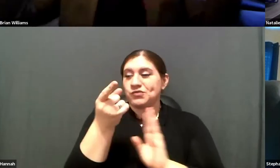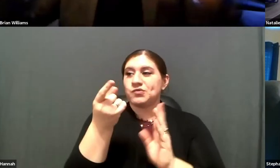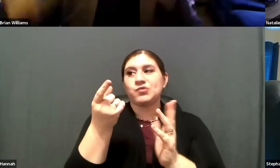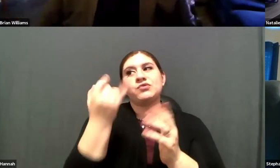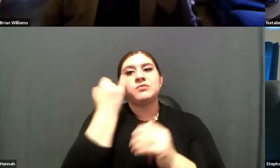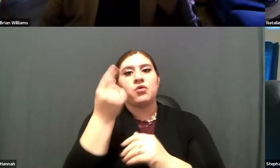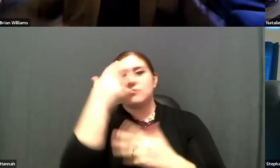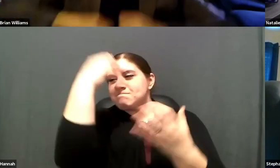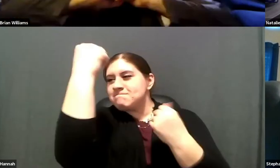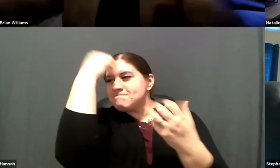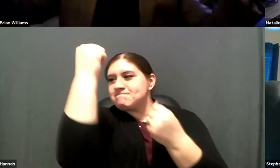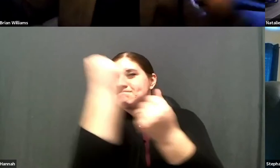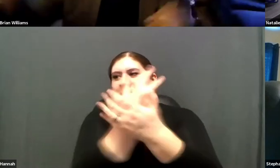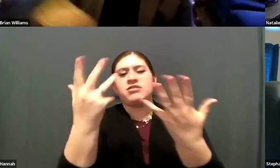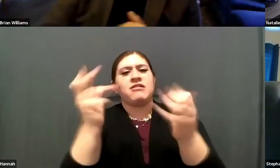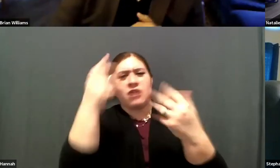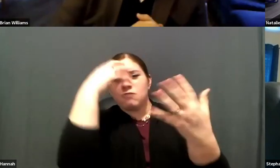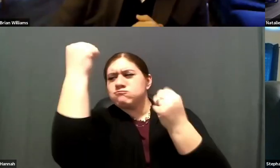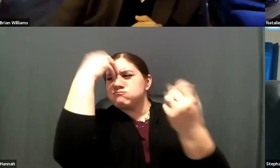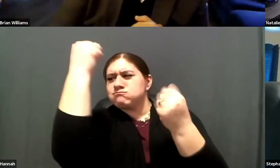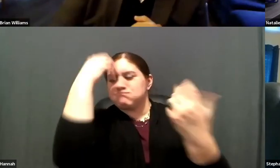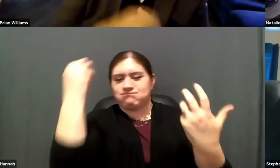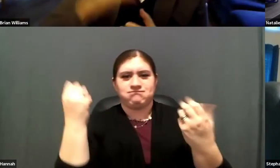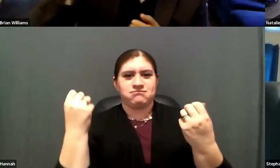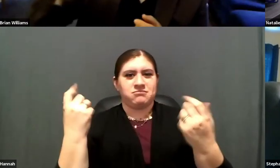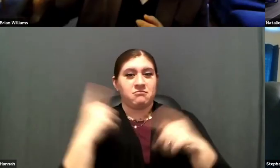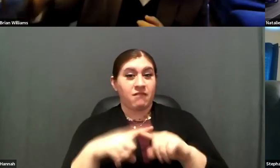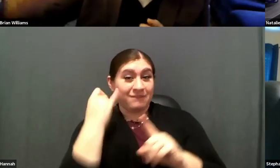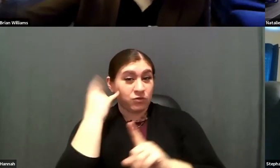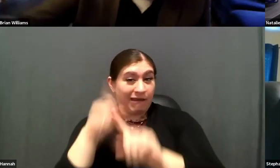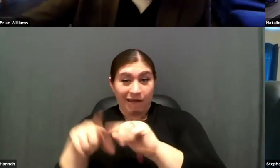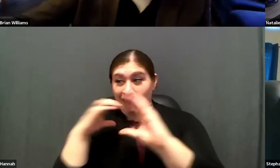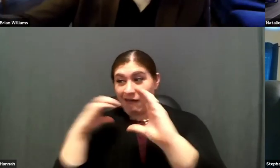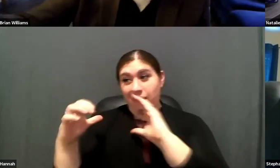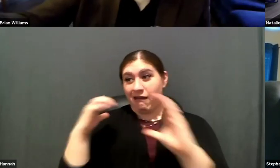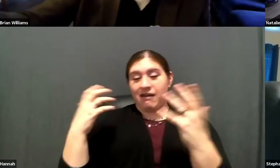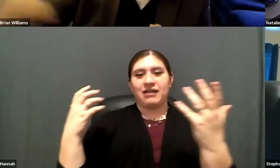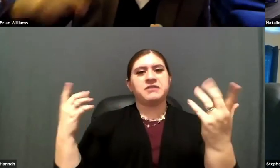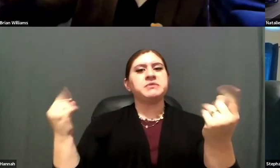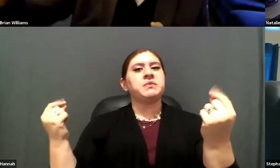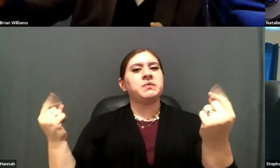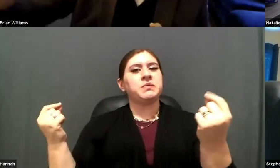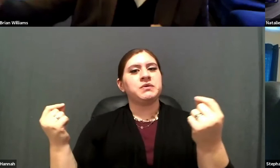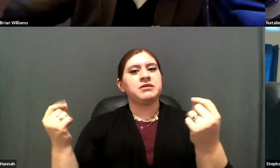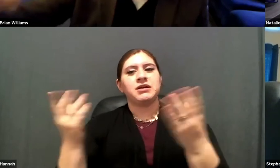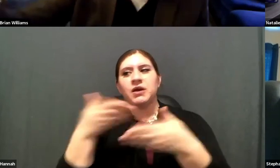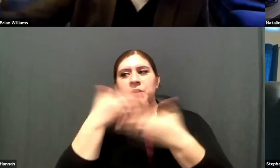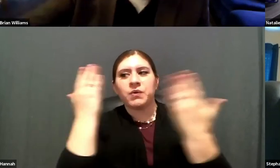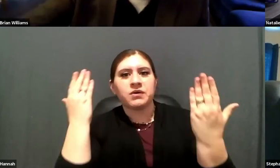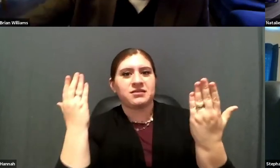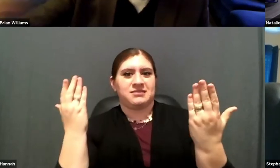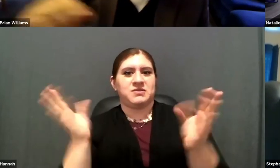you memorize everything, you're good at, you can memorize everything. But if you can't communicate that knowledge in a meaningful